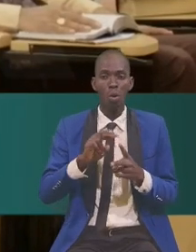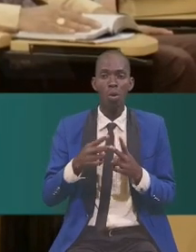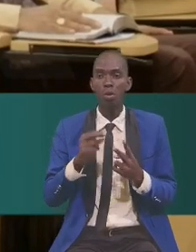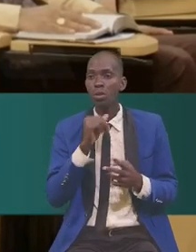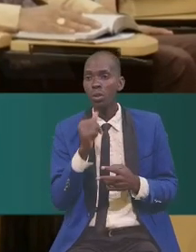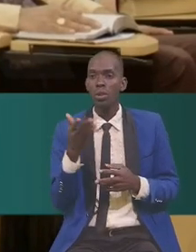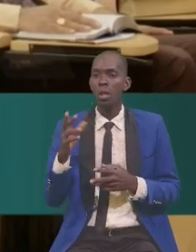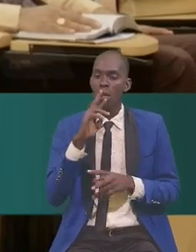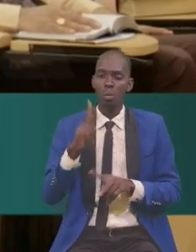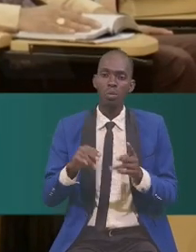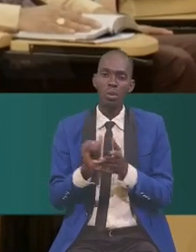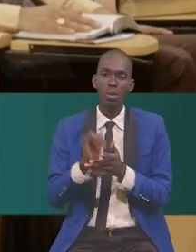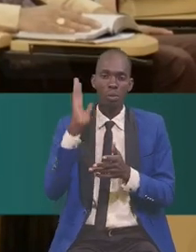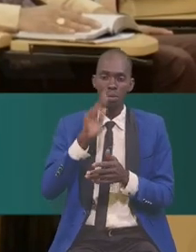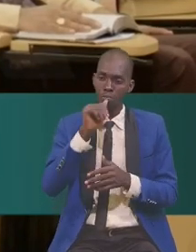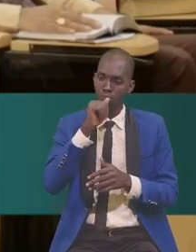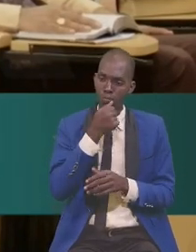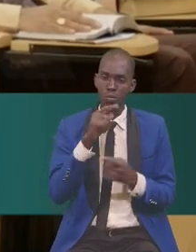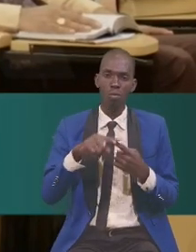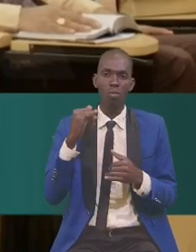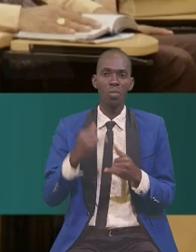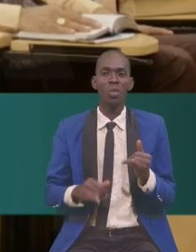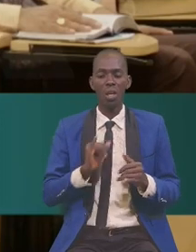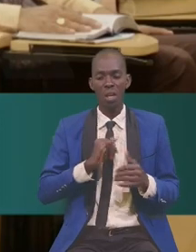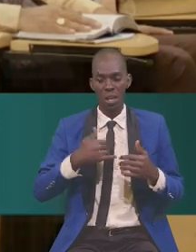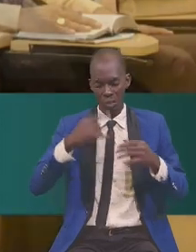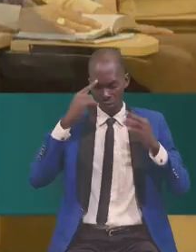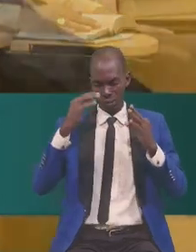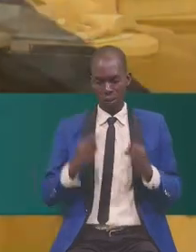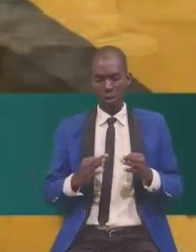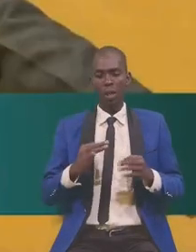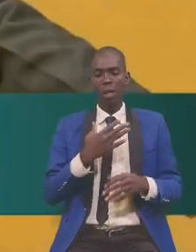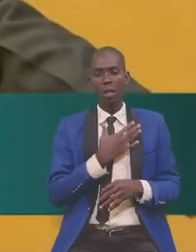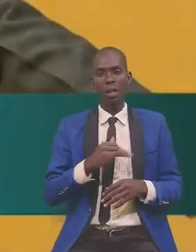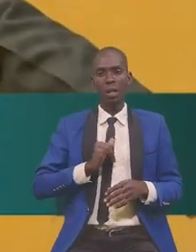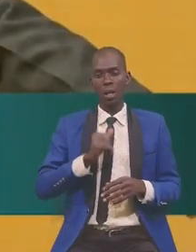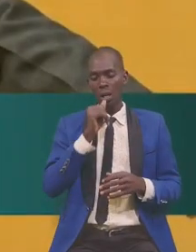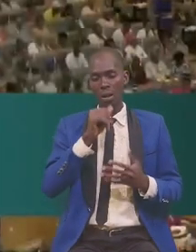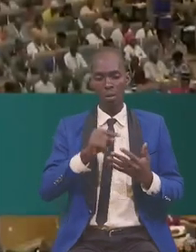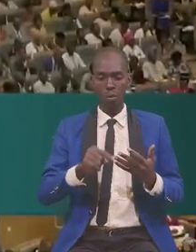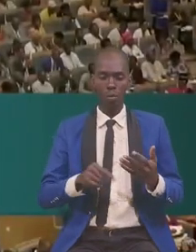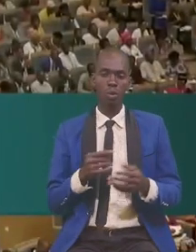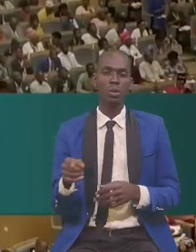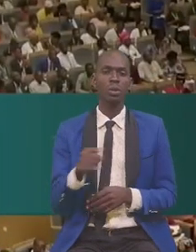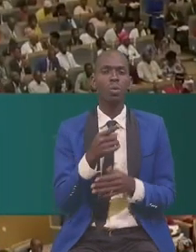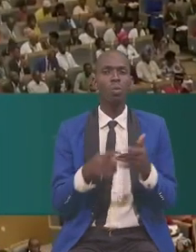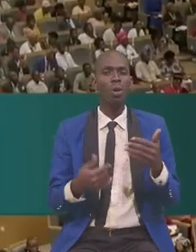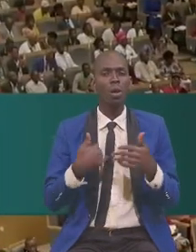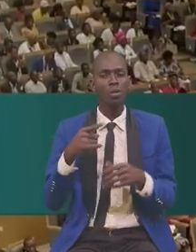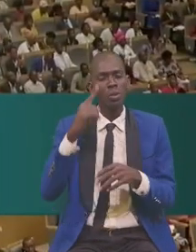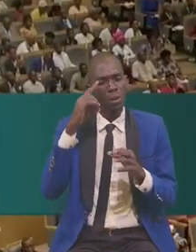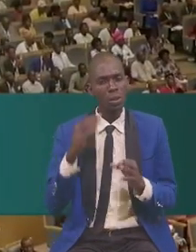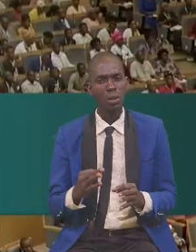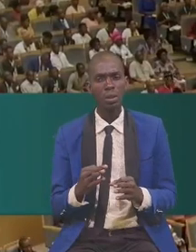endure unto them. And I've decided I'll be one of them. What have you decided? Corruption in